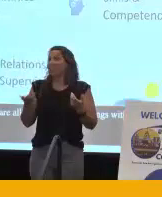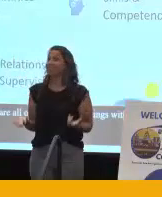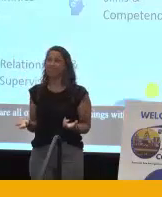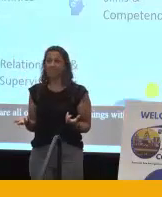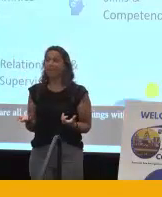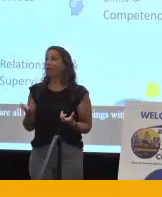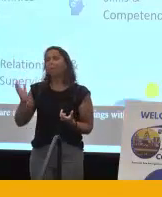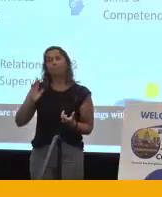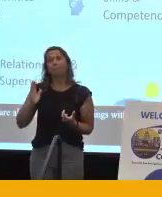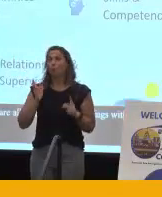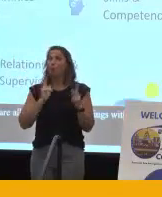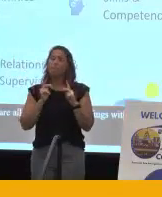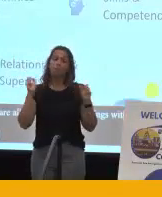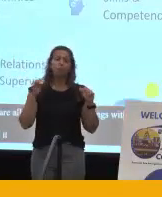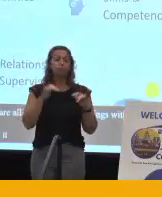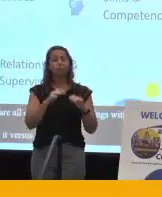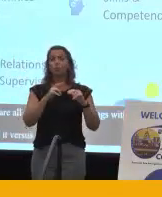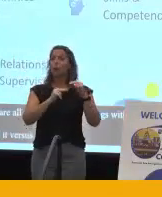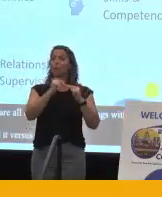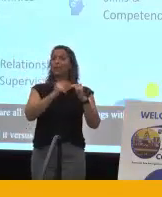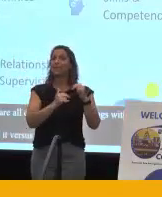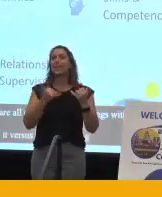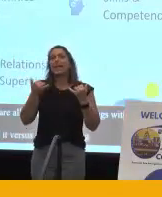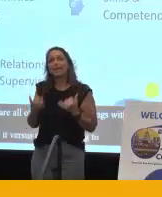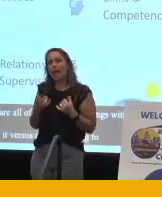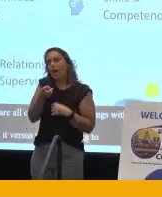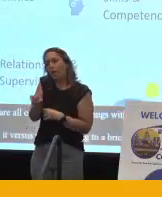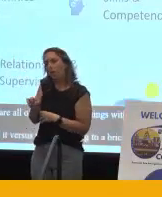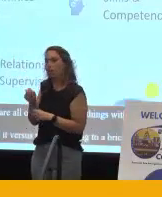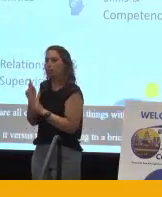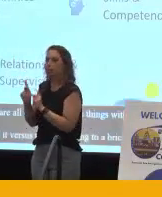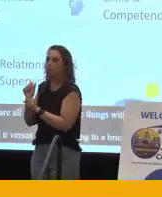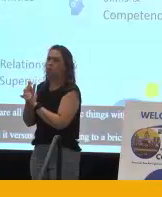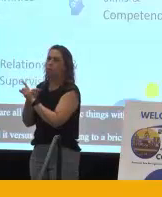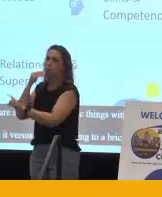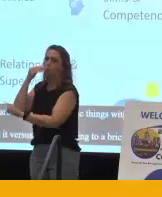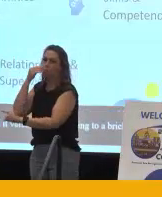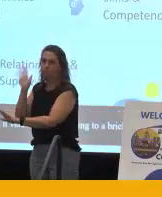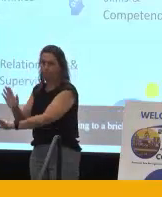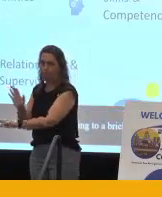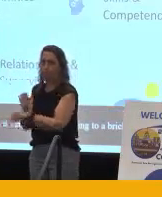mortar location. Now we have work from home options. And what does that look like?